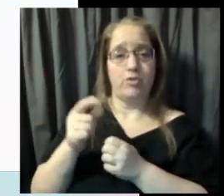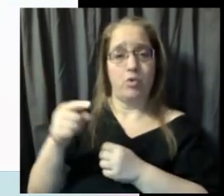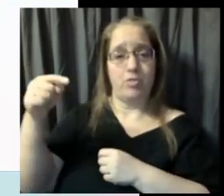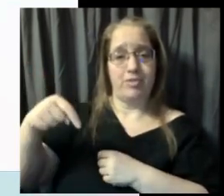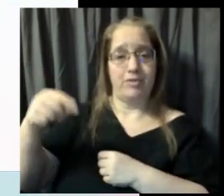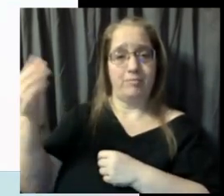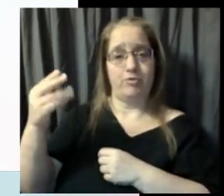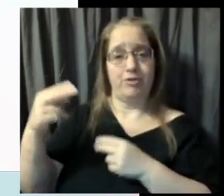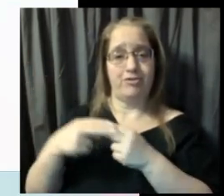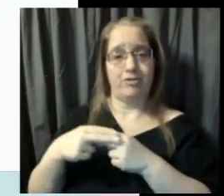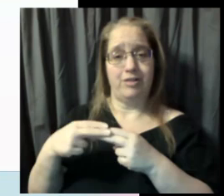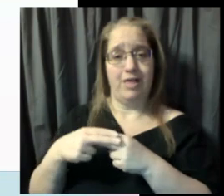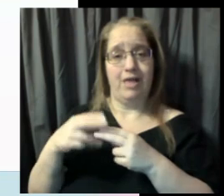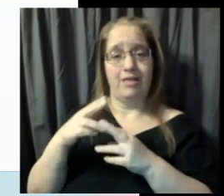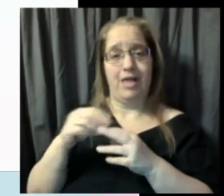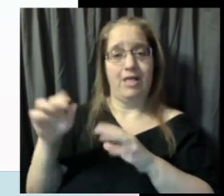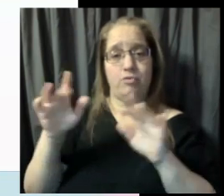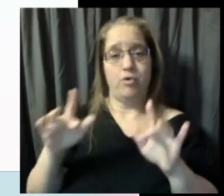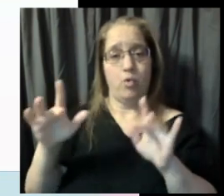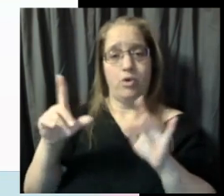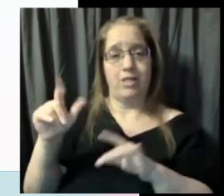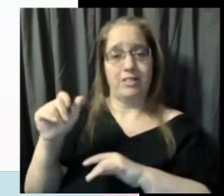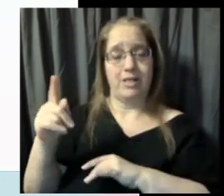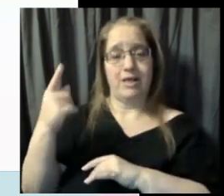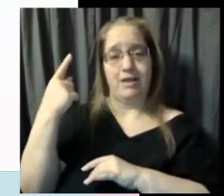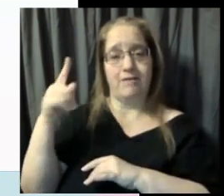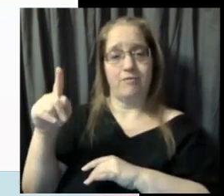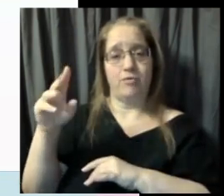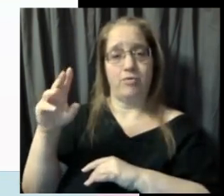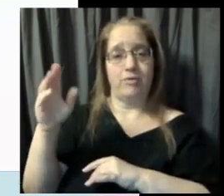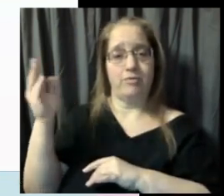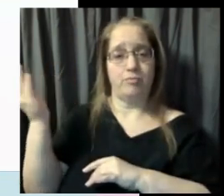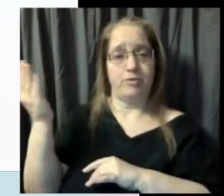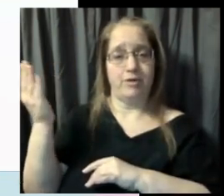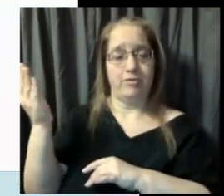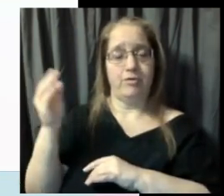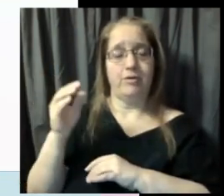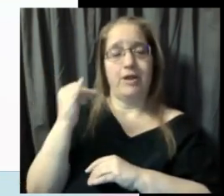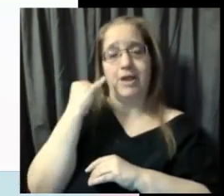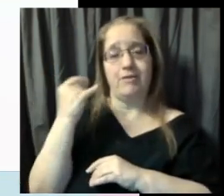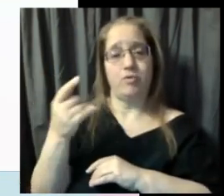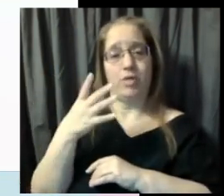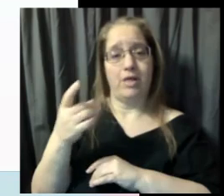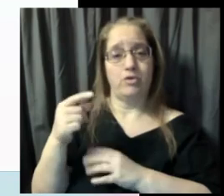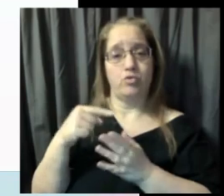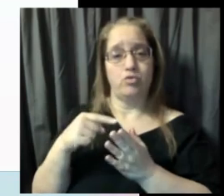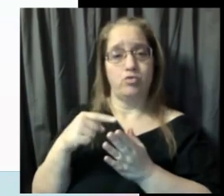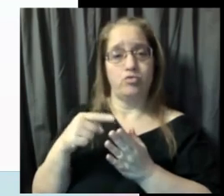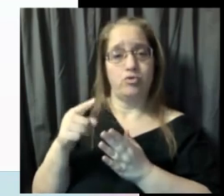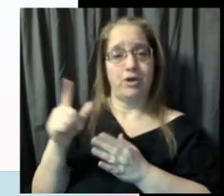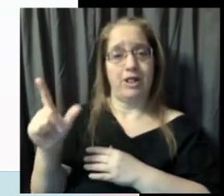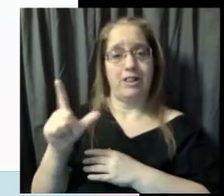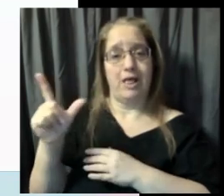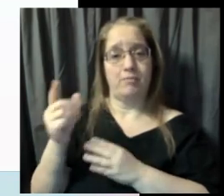the presentation slides and also the recording link for the webinar. And if you would like to check any